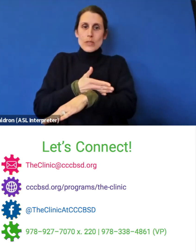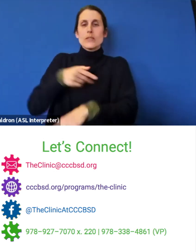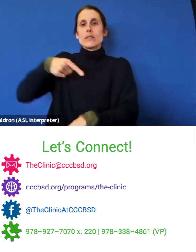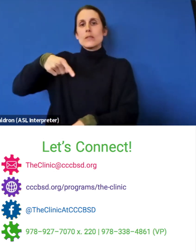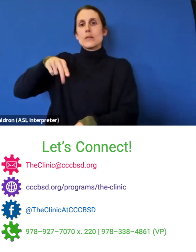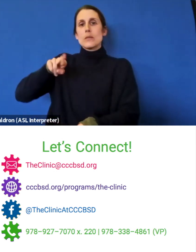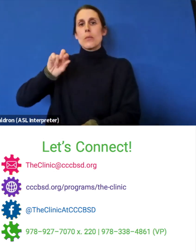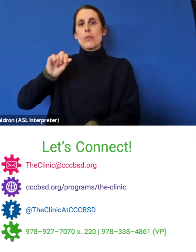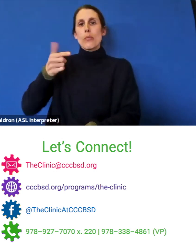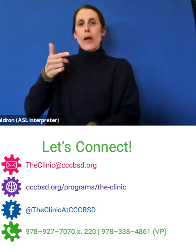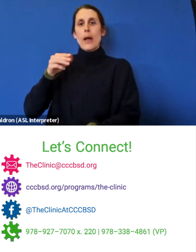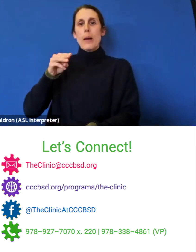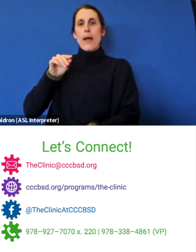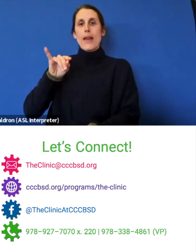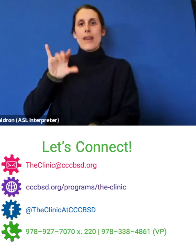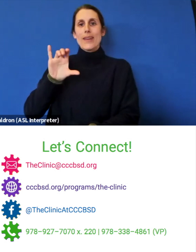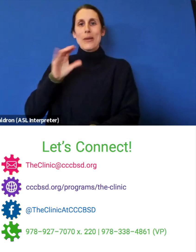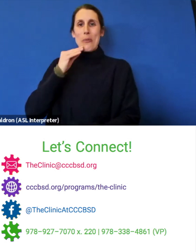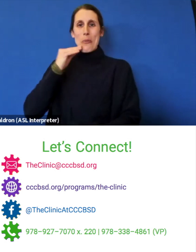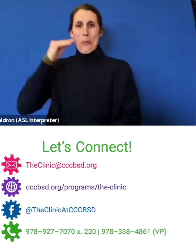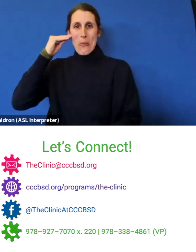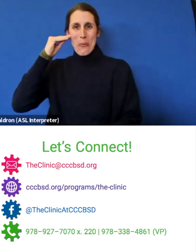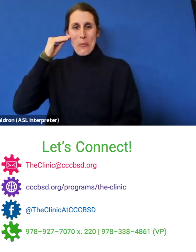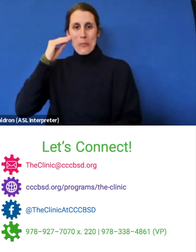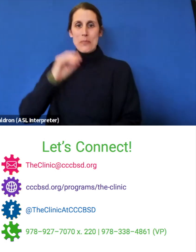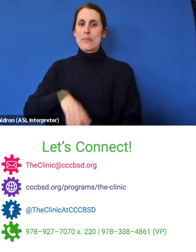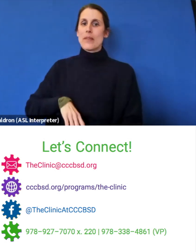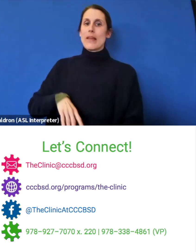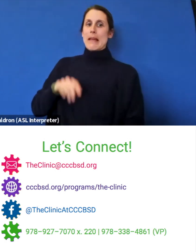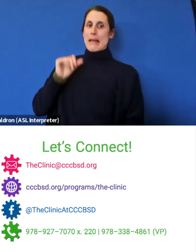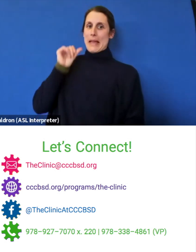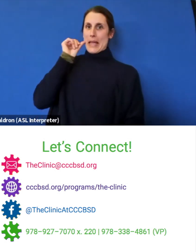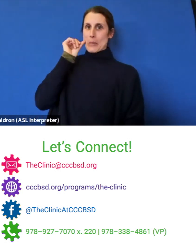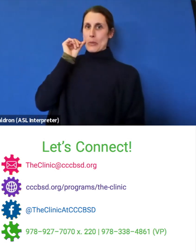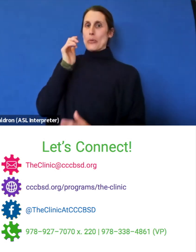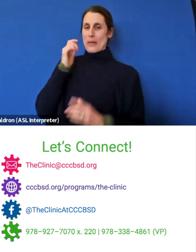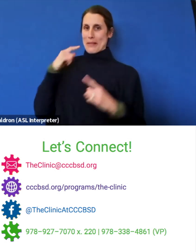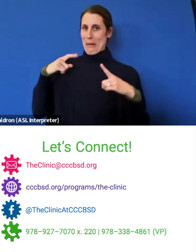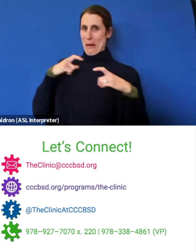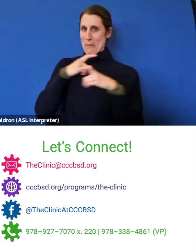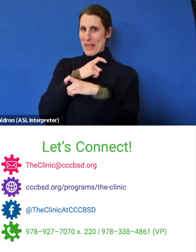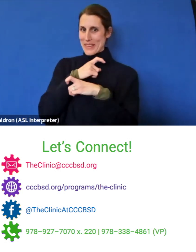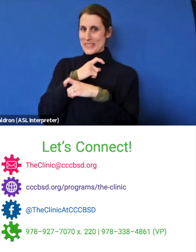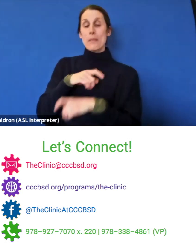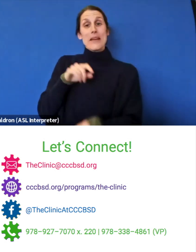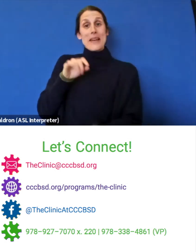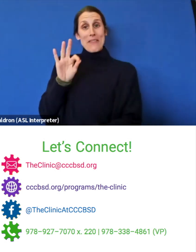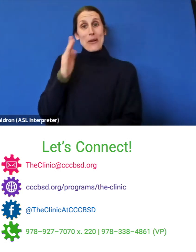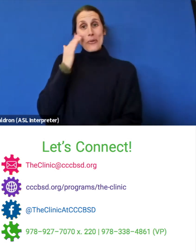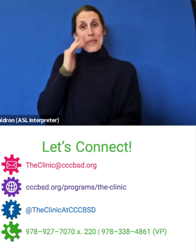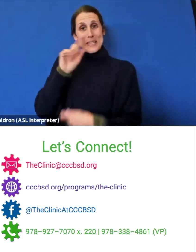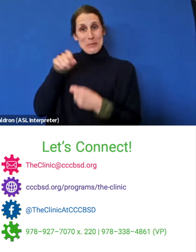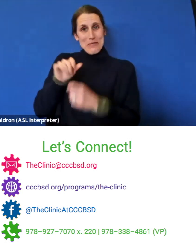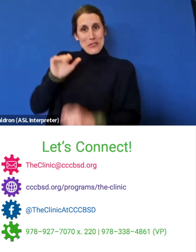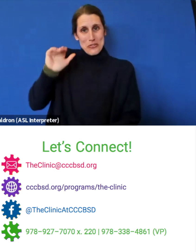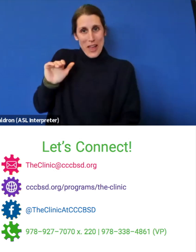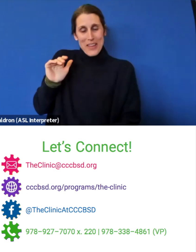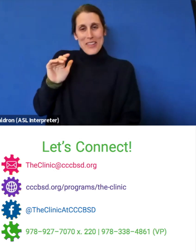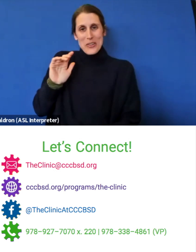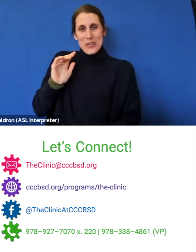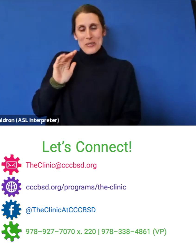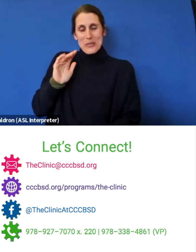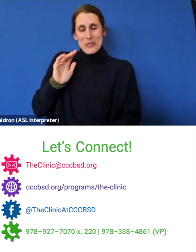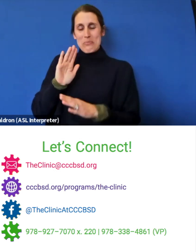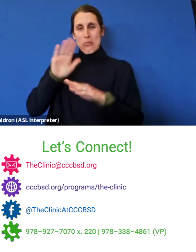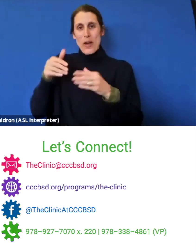There's a lot of factors there, right? So if you know the specific child, it can offer more specific advice. But I think this idea of making